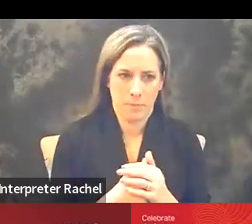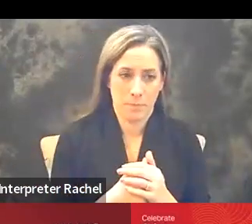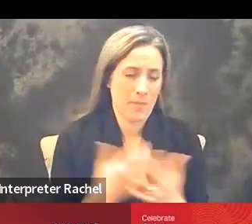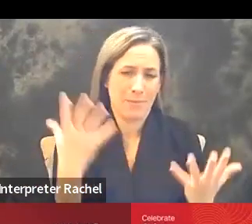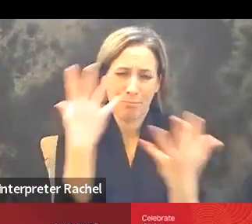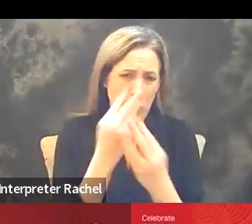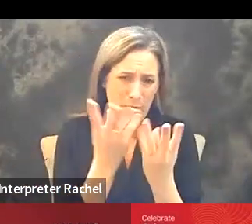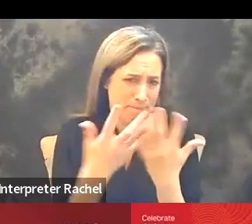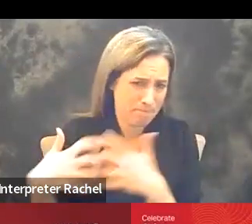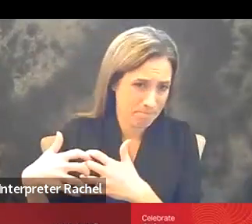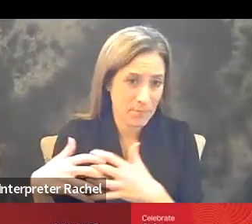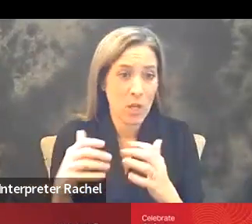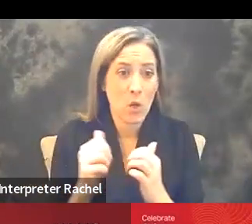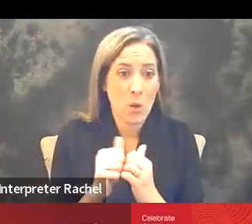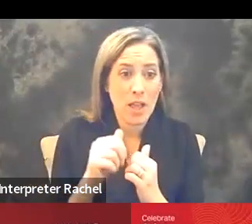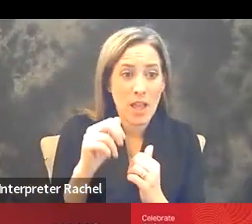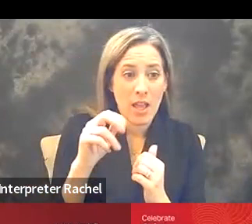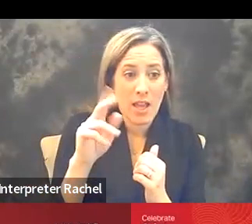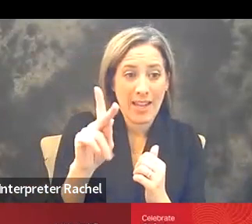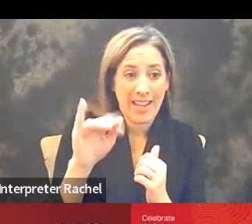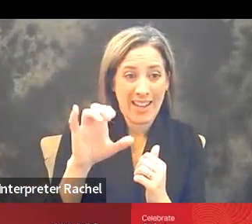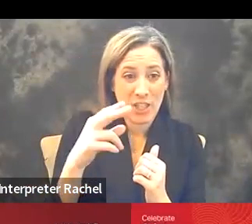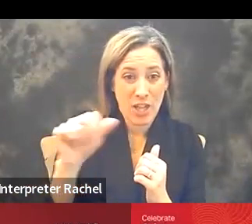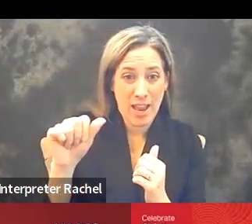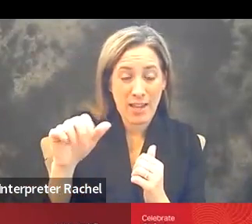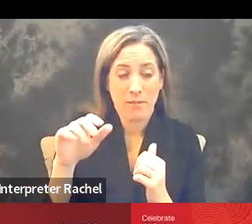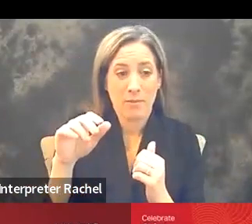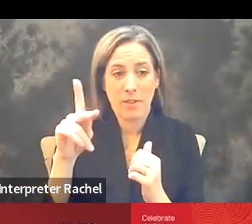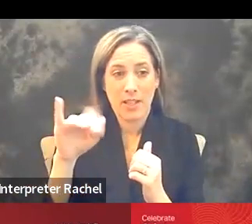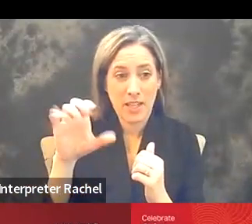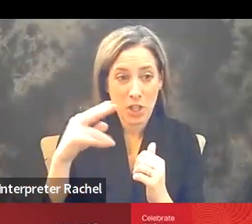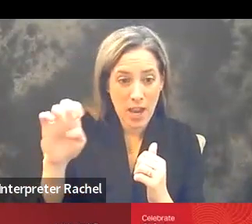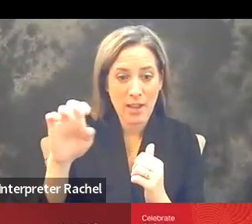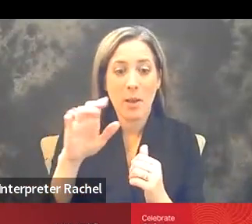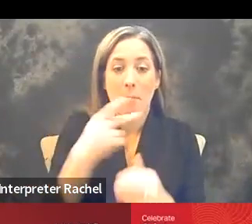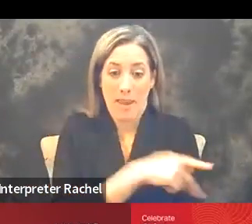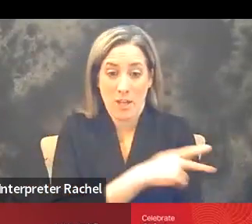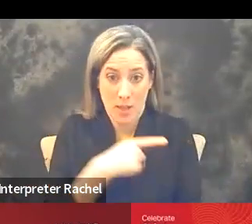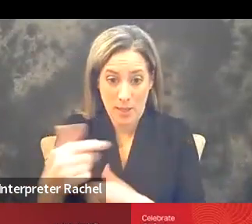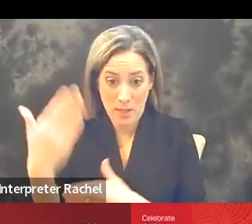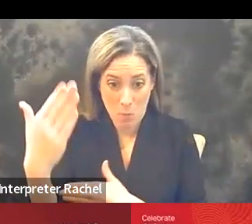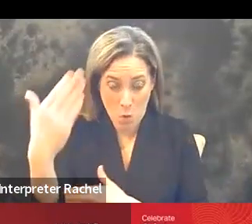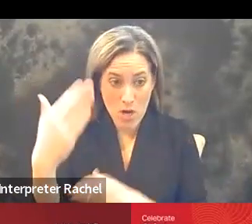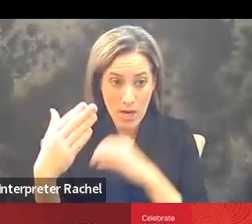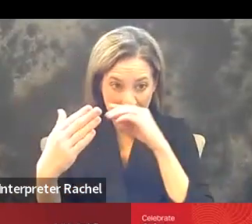beautifully. And with the Quiche patient who came this morning, the Quiche speaking patient coming this morning, it